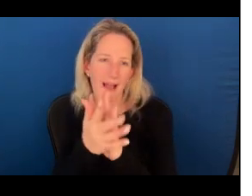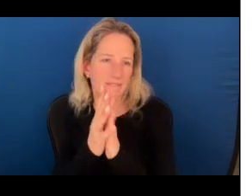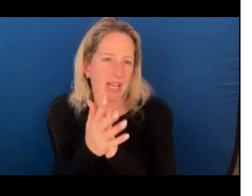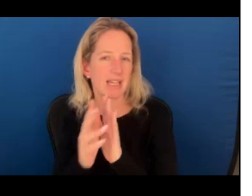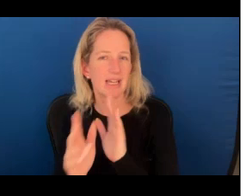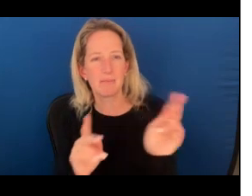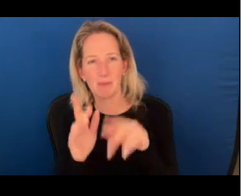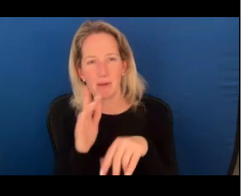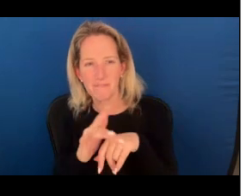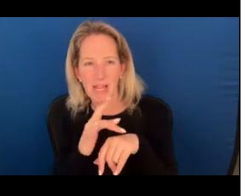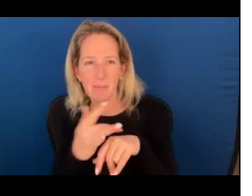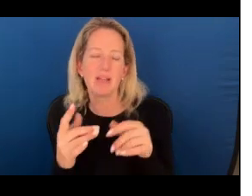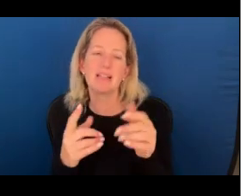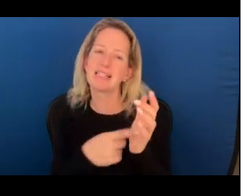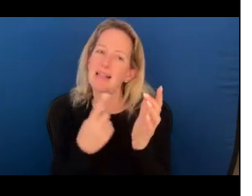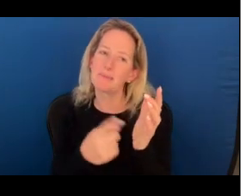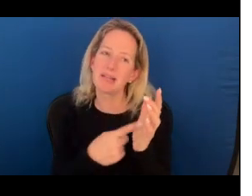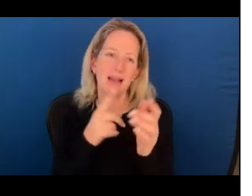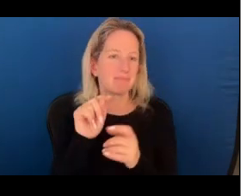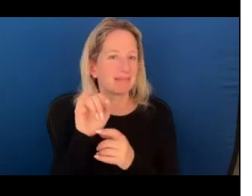up with the tides. So